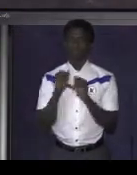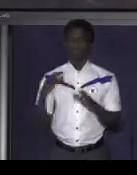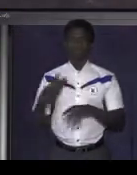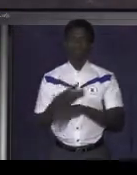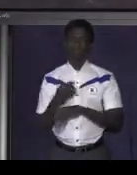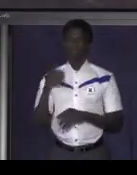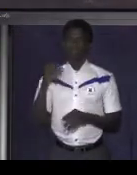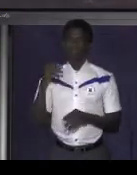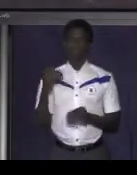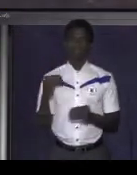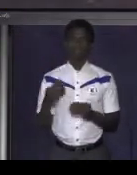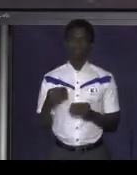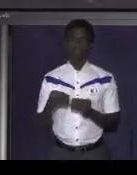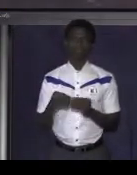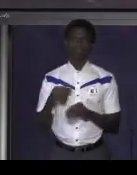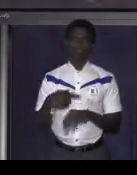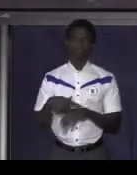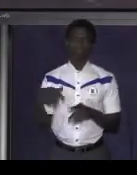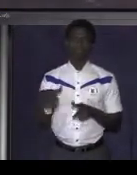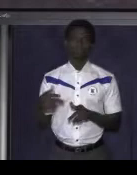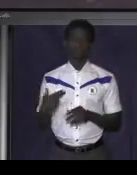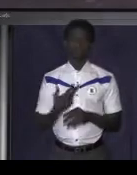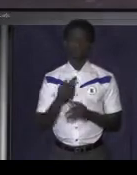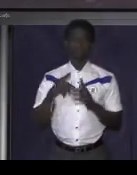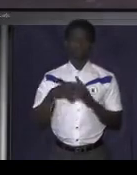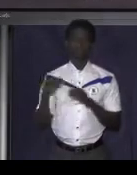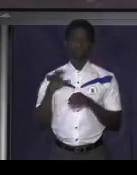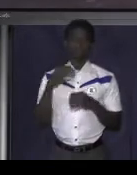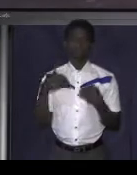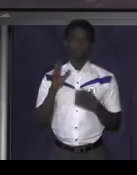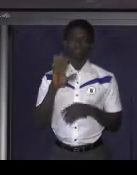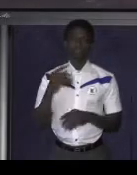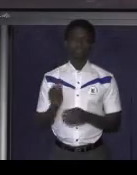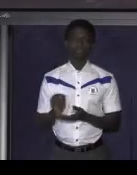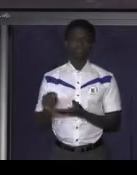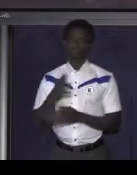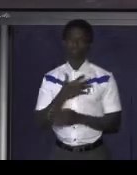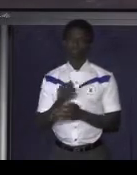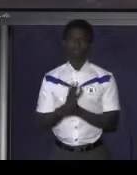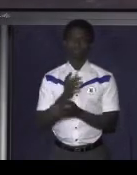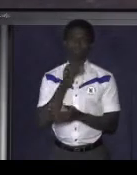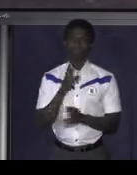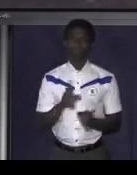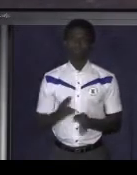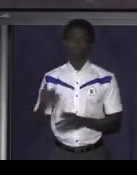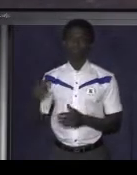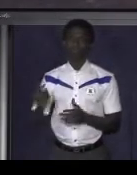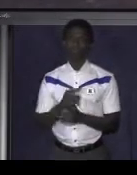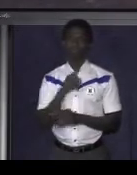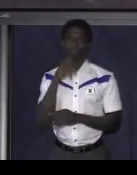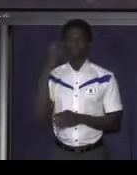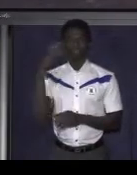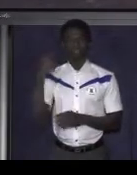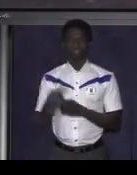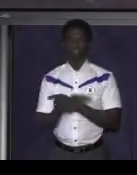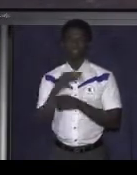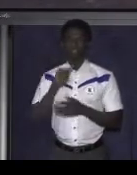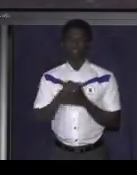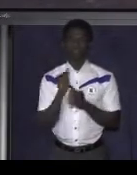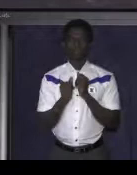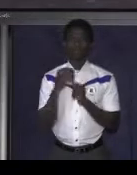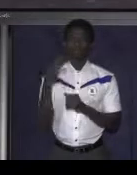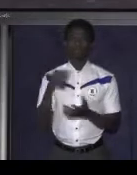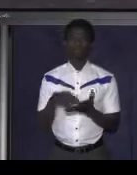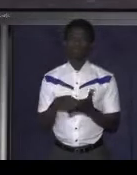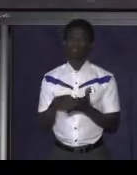much time, let us begin. Do you have your pens and pencils, papers are ready? The first question for today is that, which